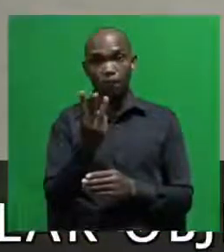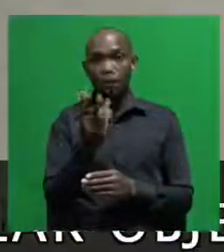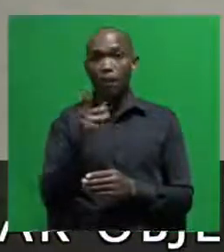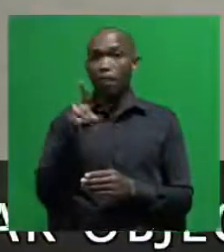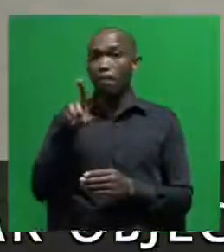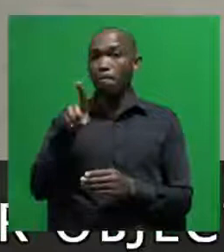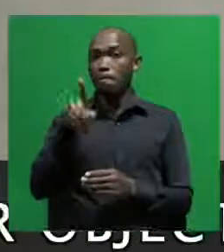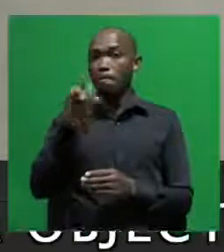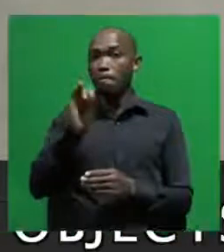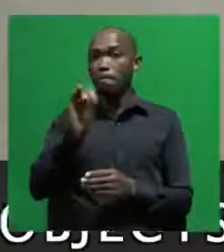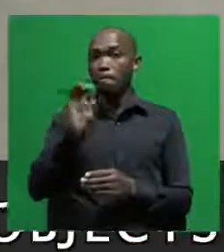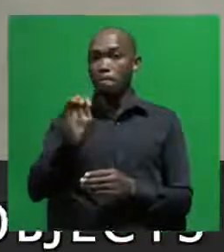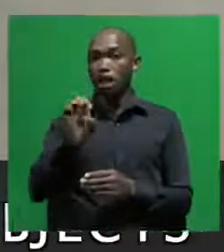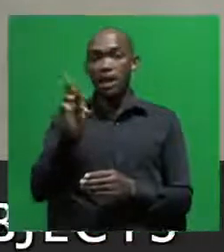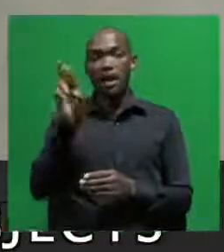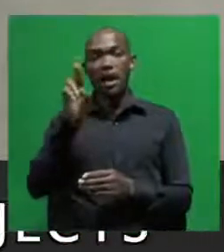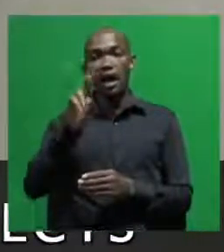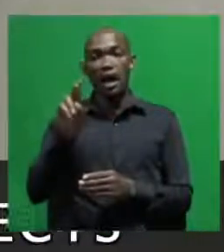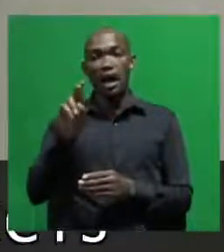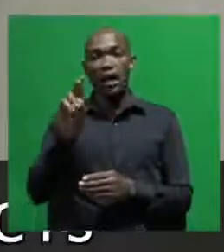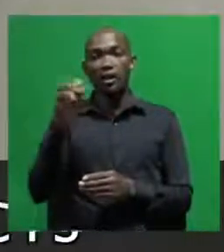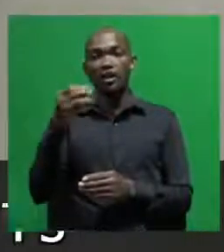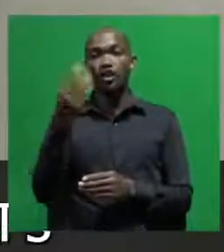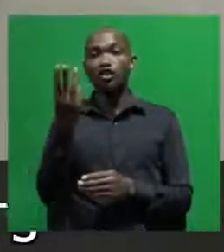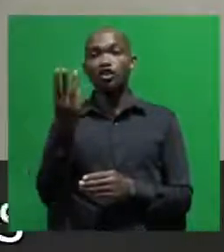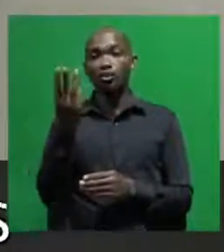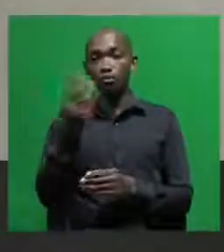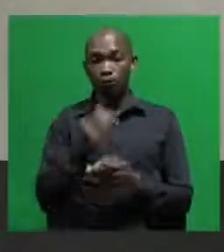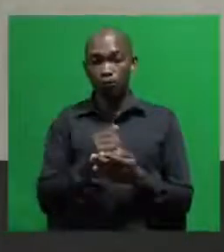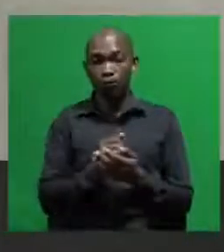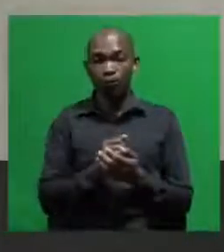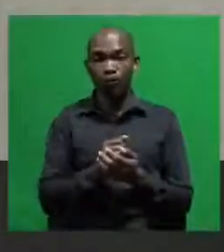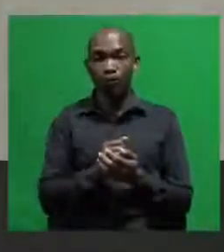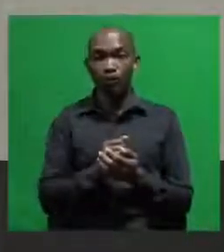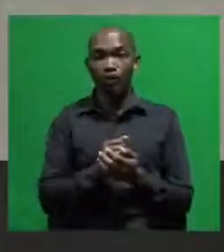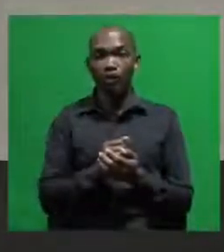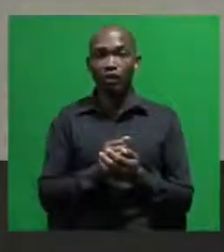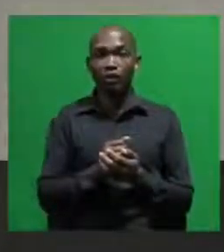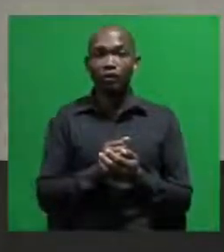4/3 pi r cube.